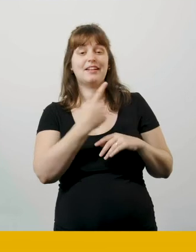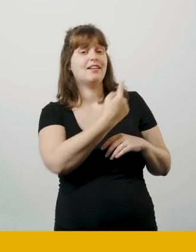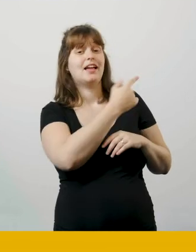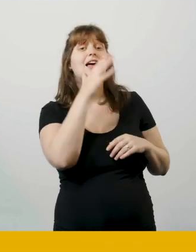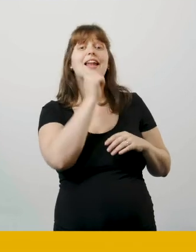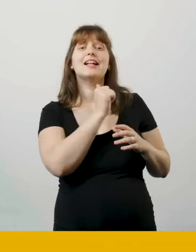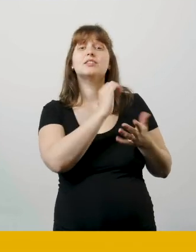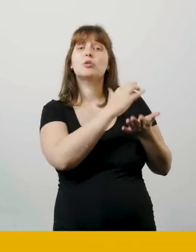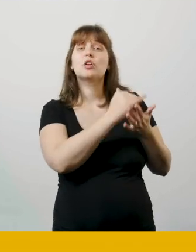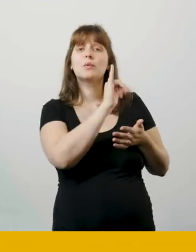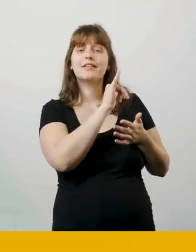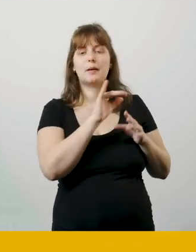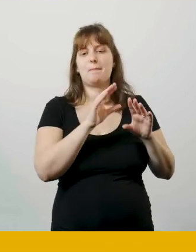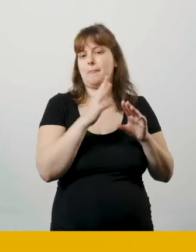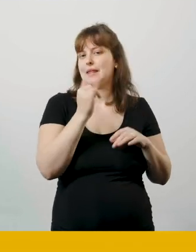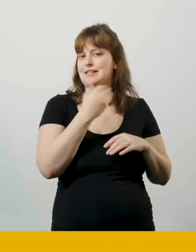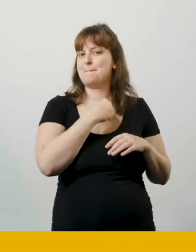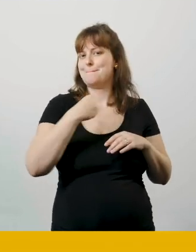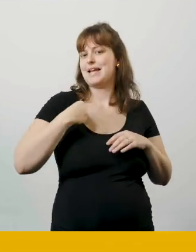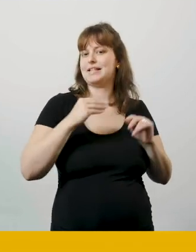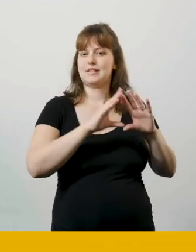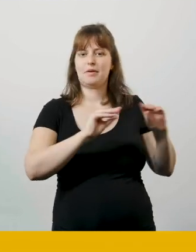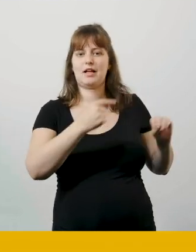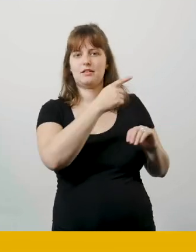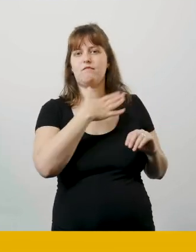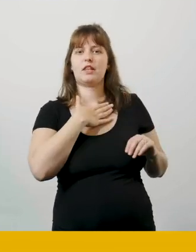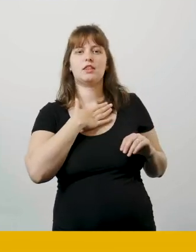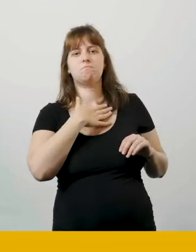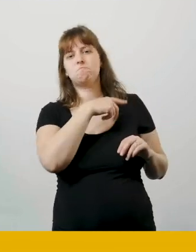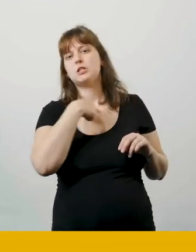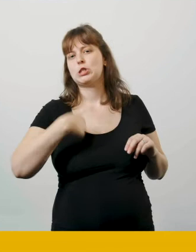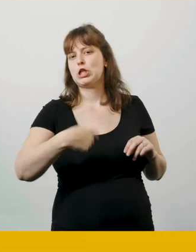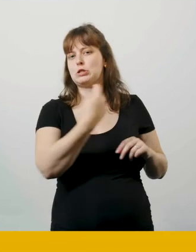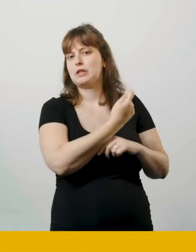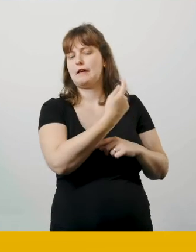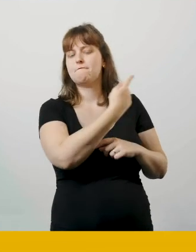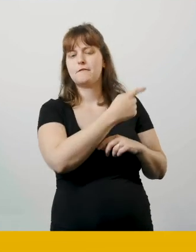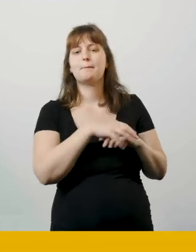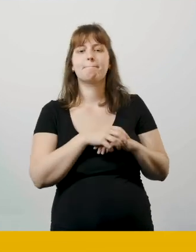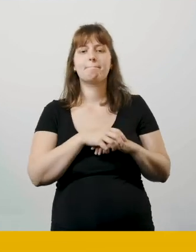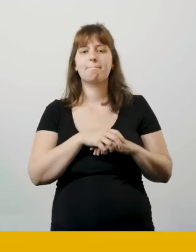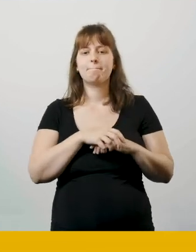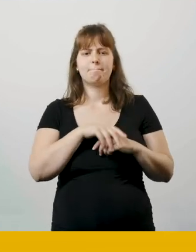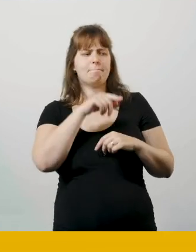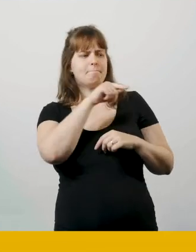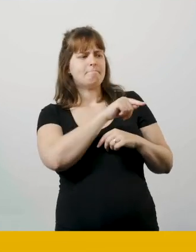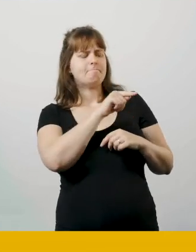device. It's for a Chinese company, and this Chinese